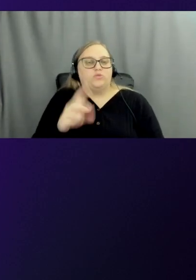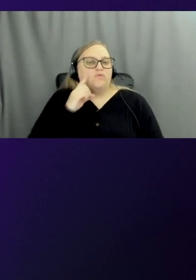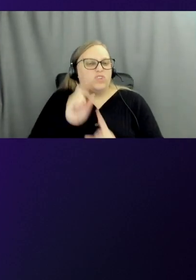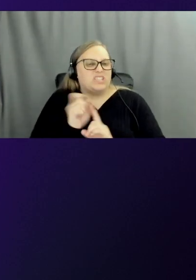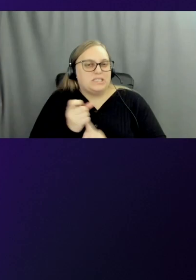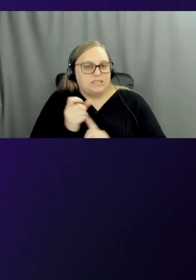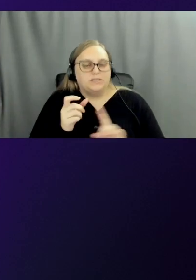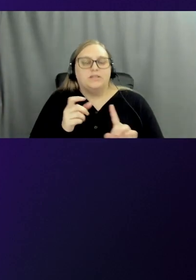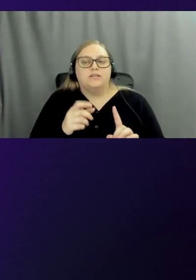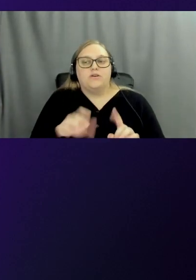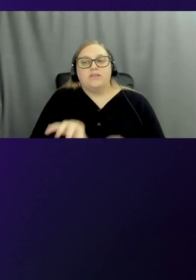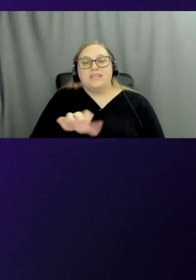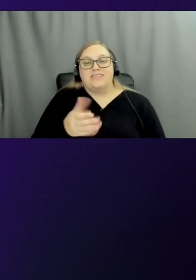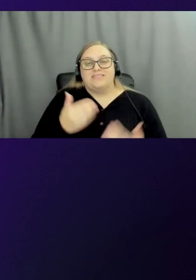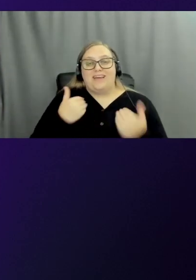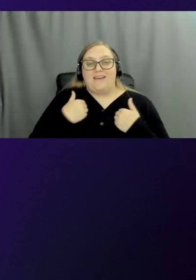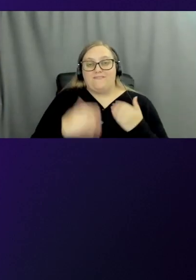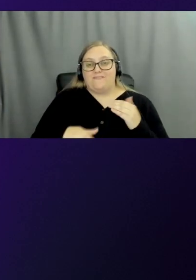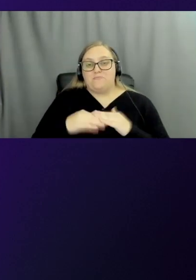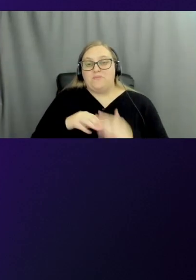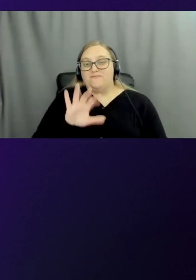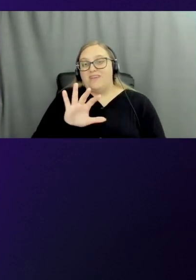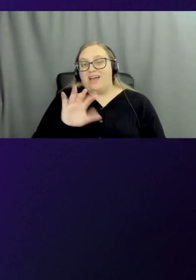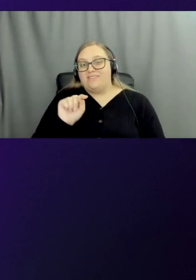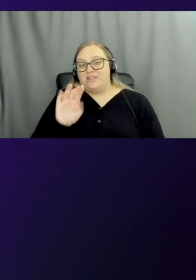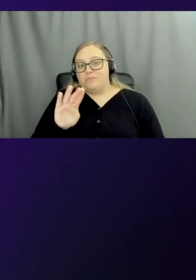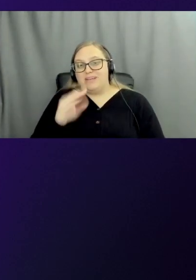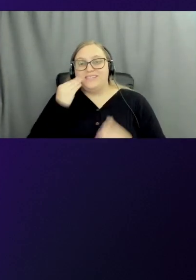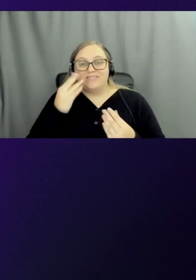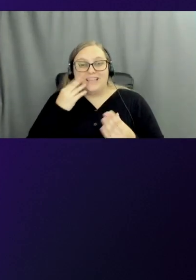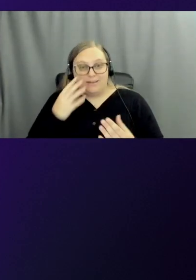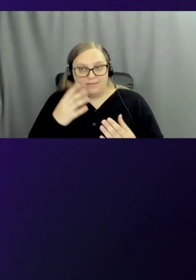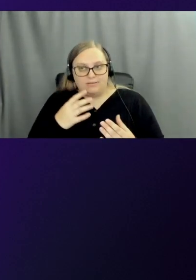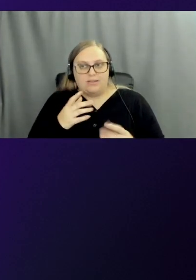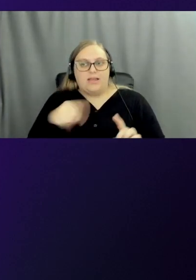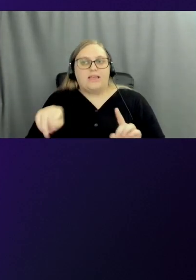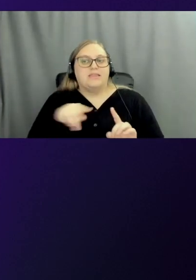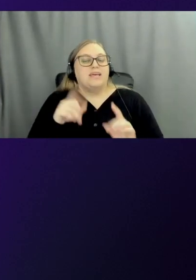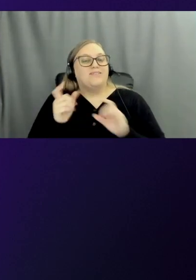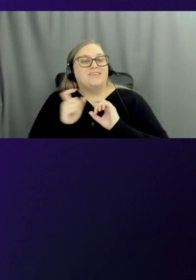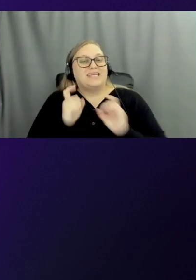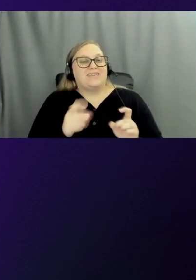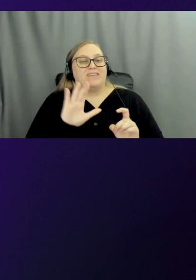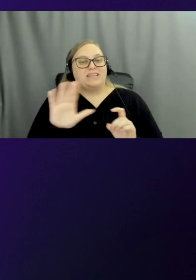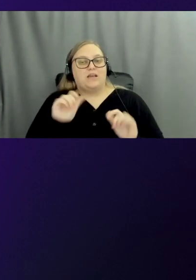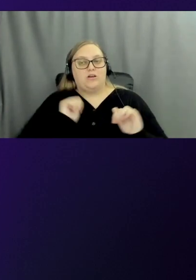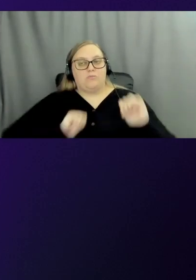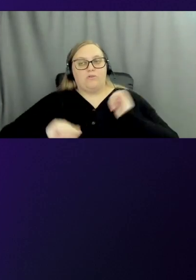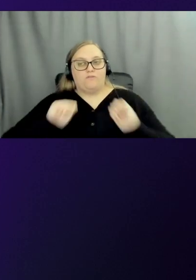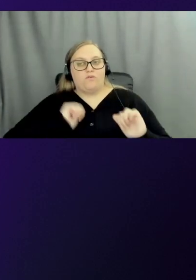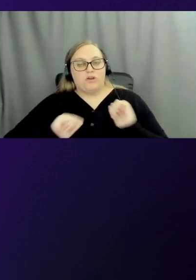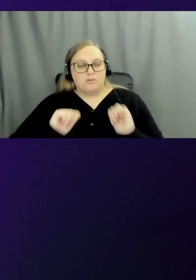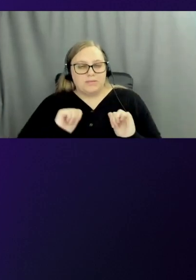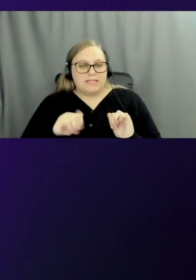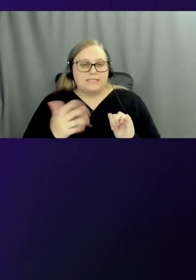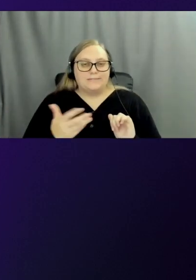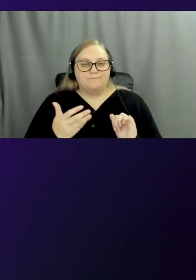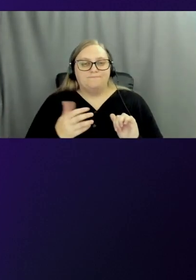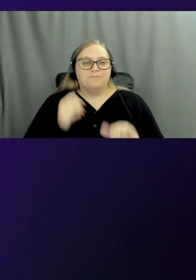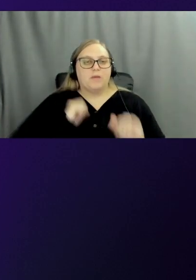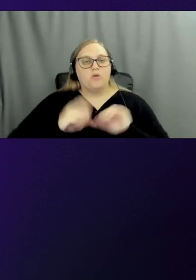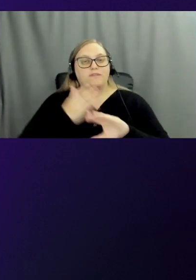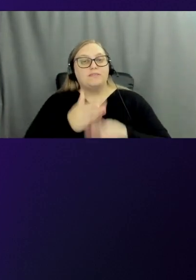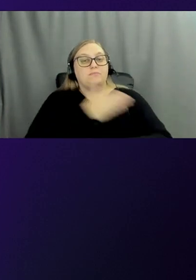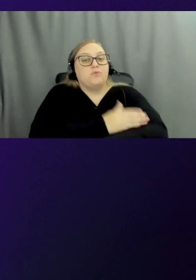terabyte of data. They have driven their performance. The performance improved by